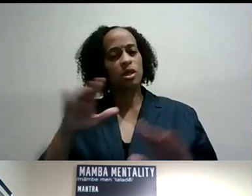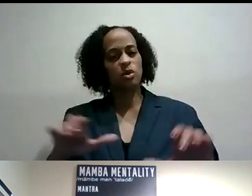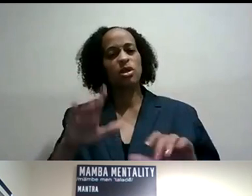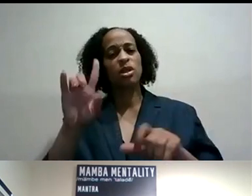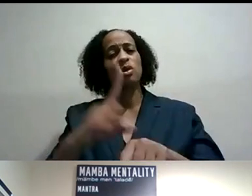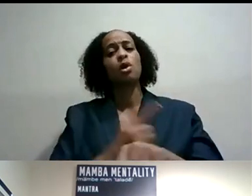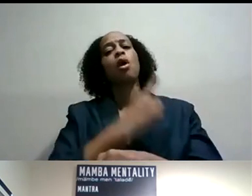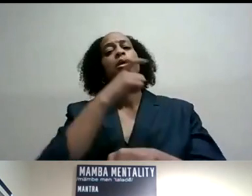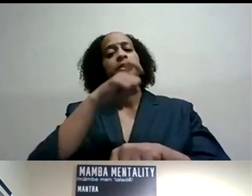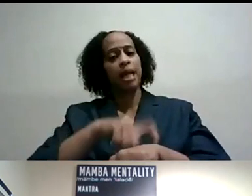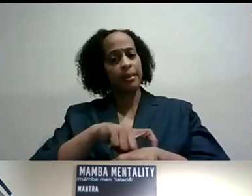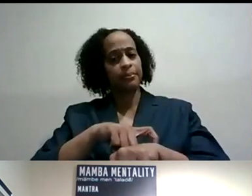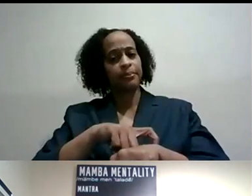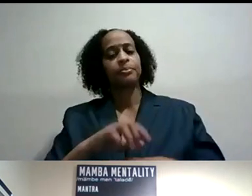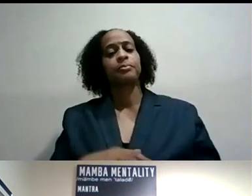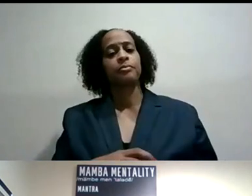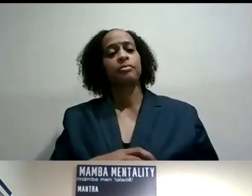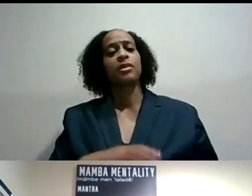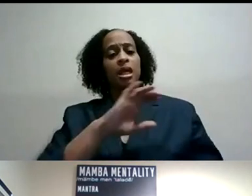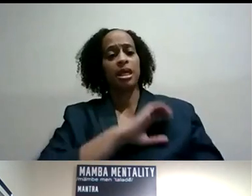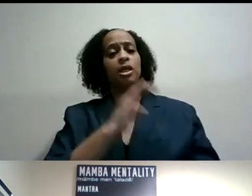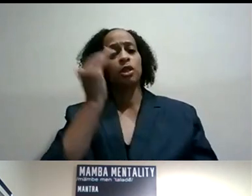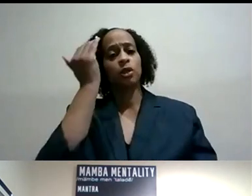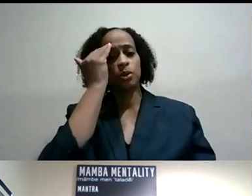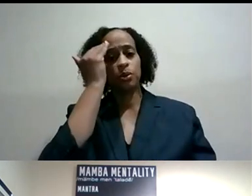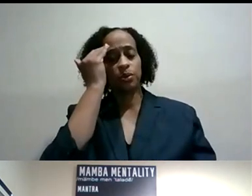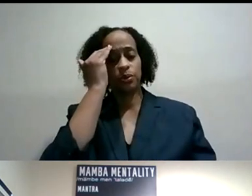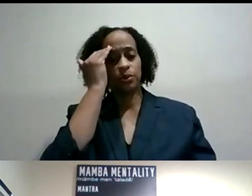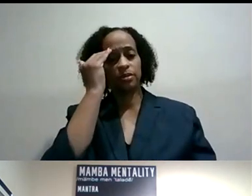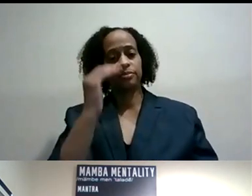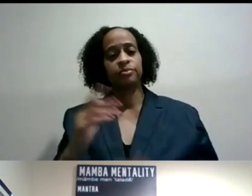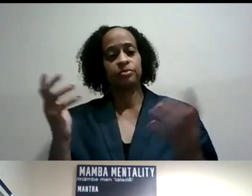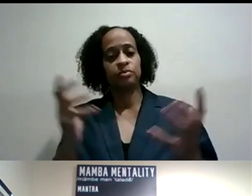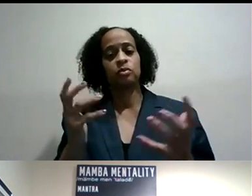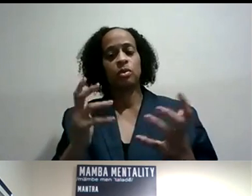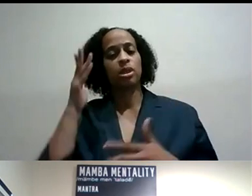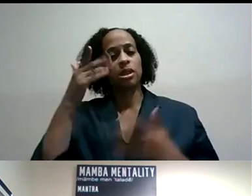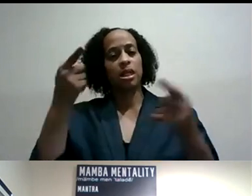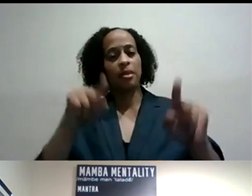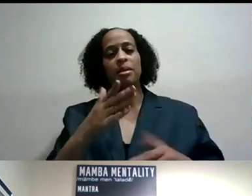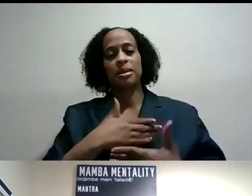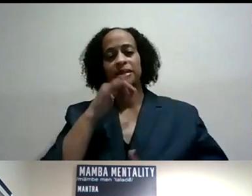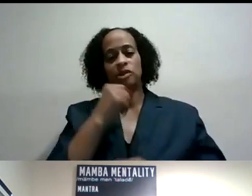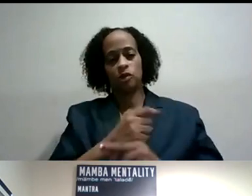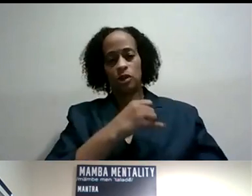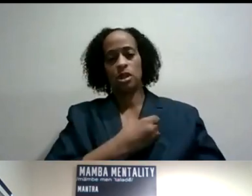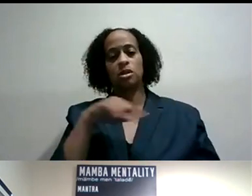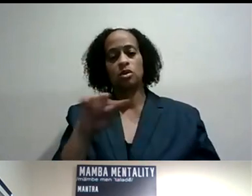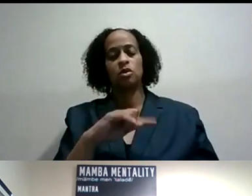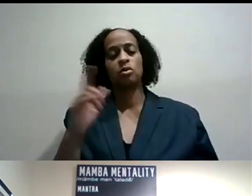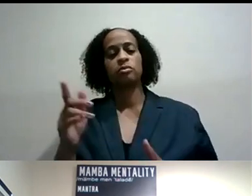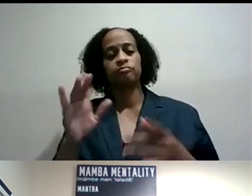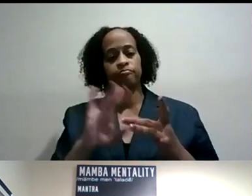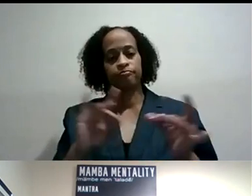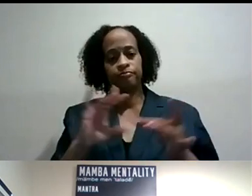long time. And Cain knew that what it was. And I'm glad, Sister Jackson, you brought up the fact